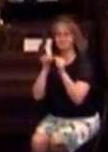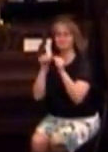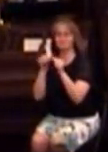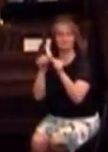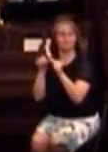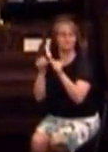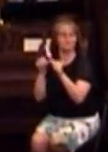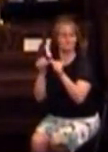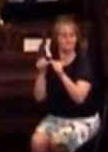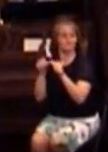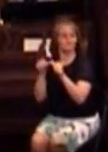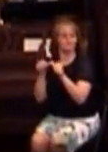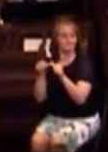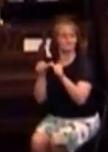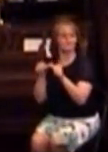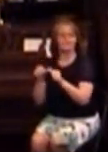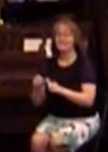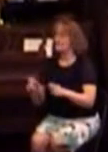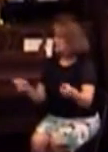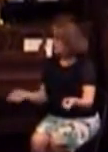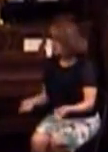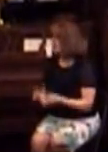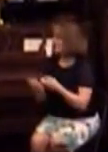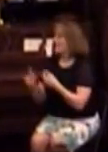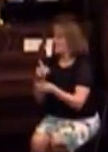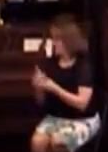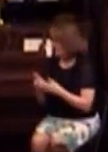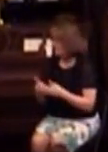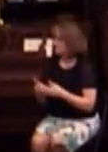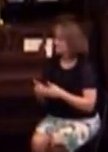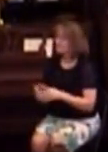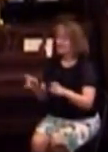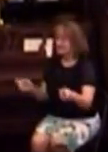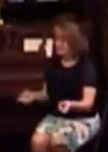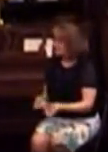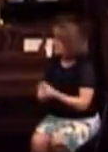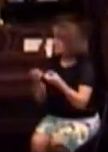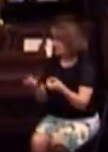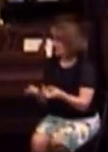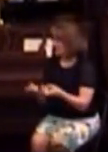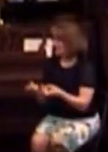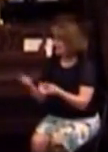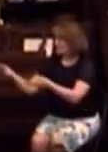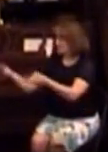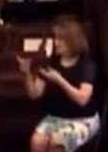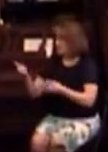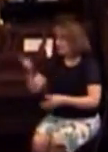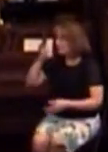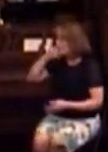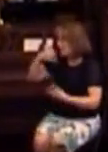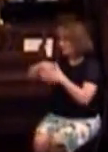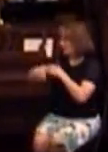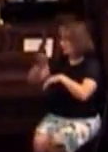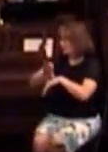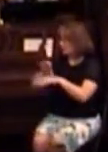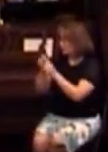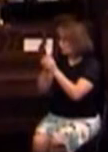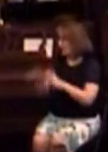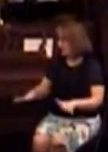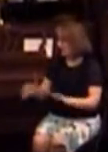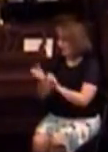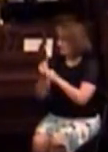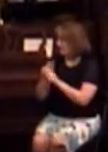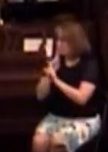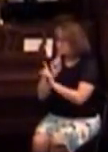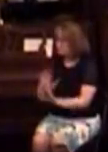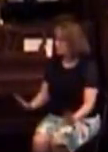Sin. Here's a sin. It's a sin to bring a cell phone into church without muting it. That's a sin. And you don't know that